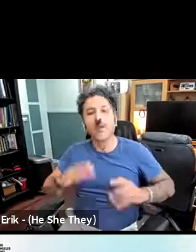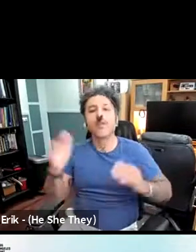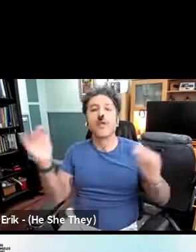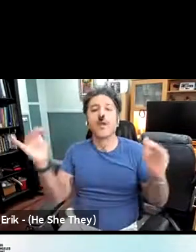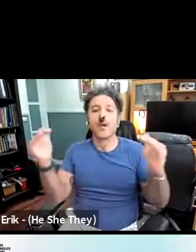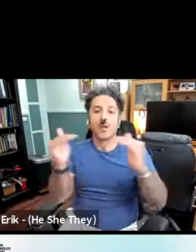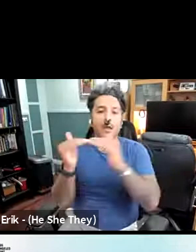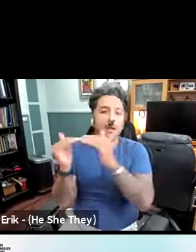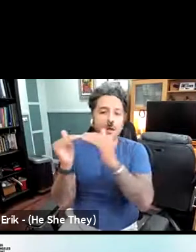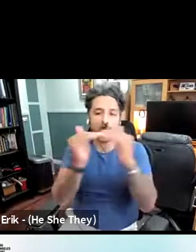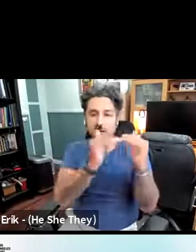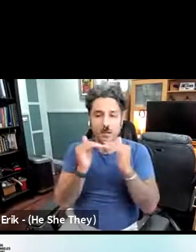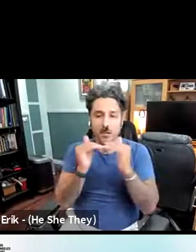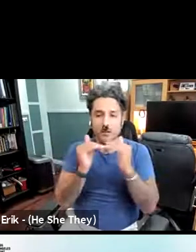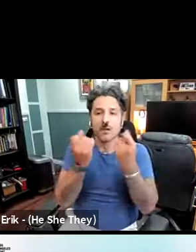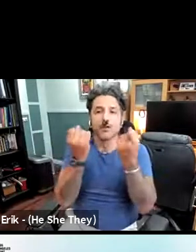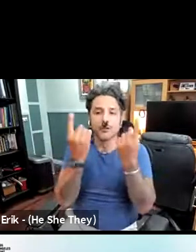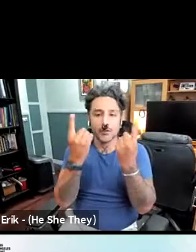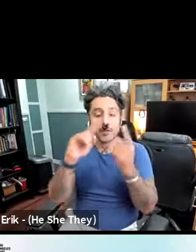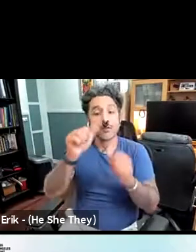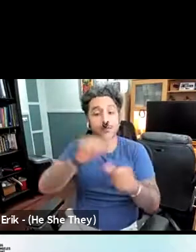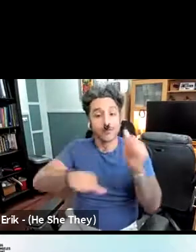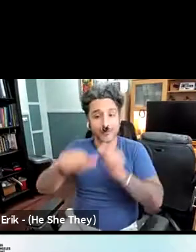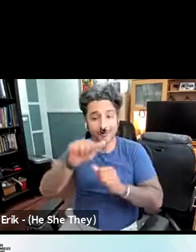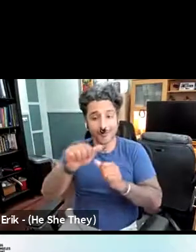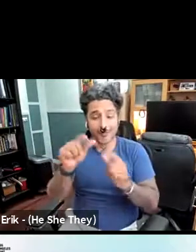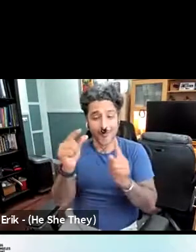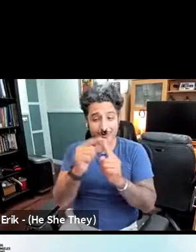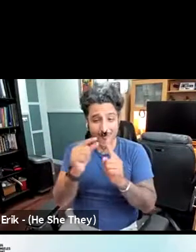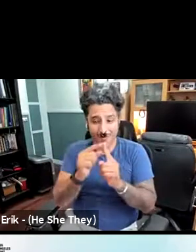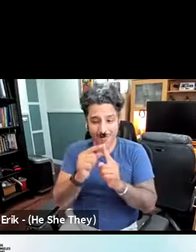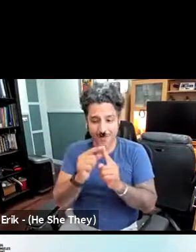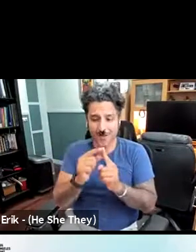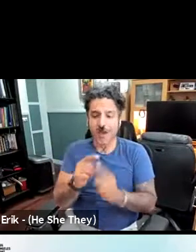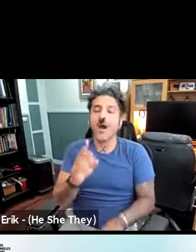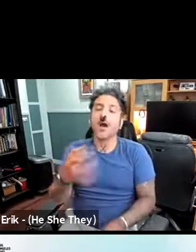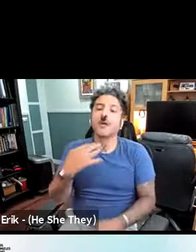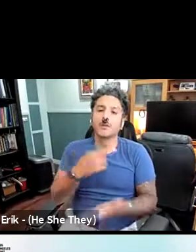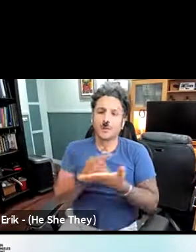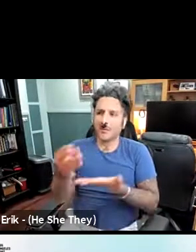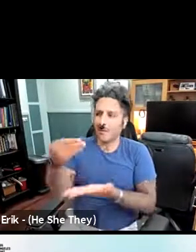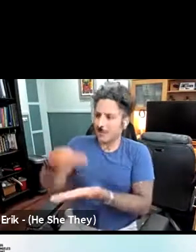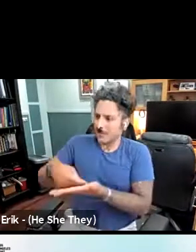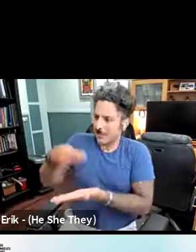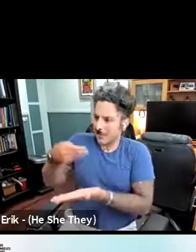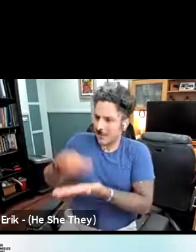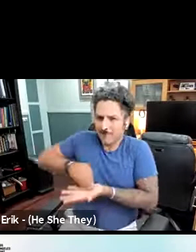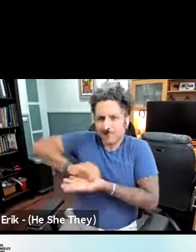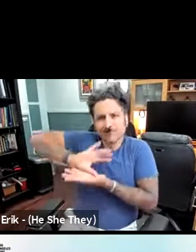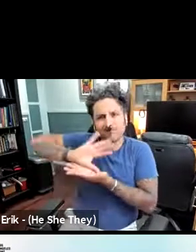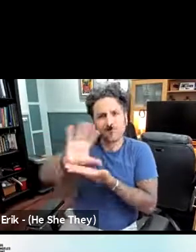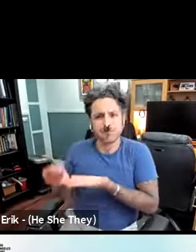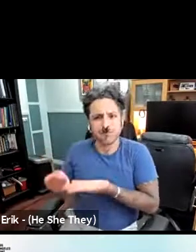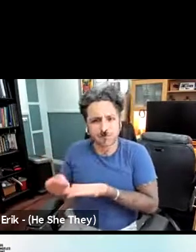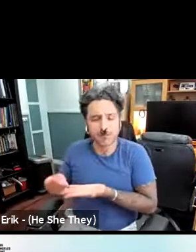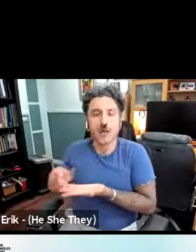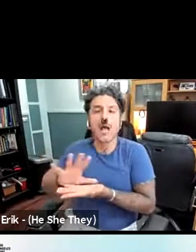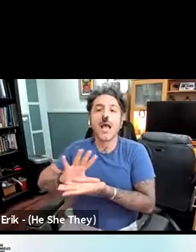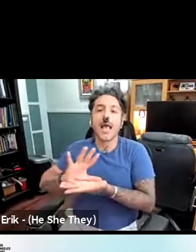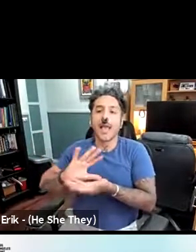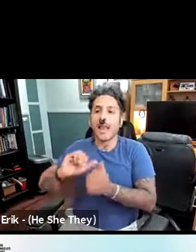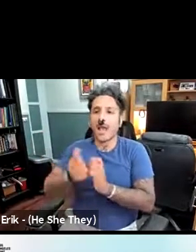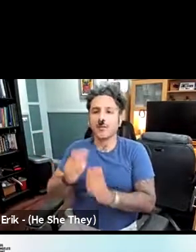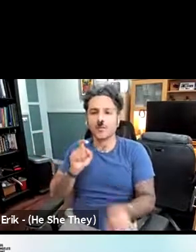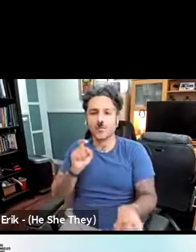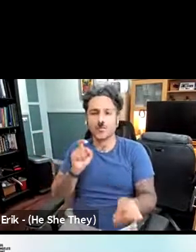between each other. And so when I think about these resources, when I think about this money, when I think about leveraging power, right? I think